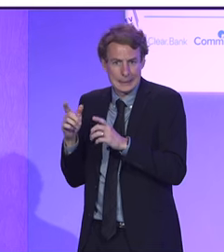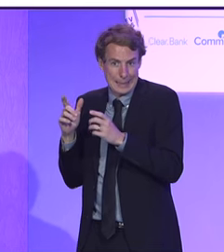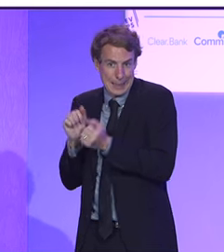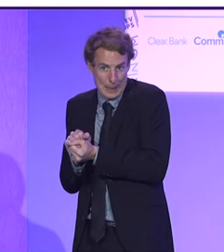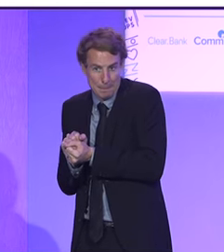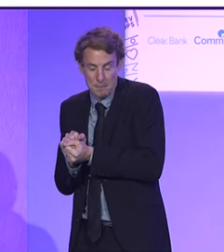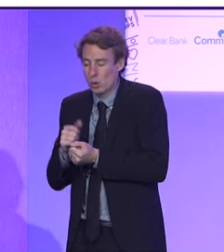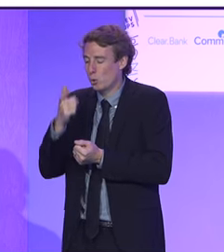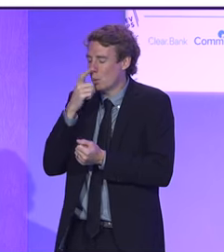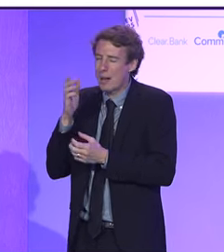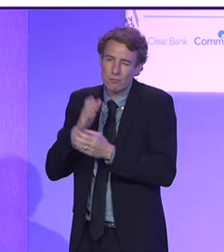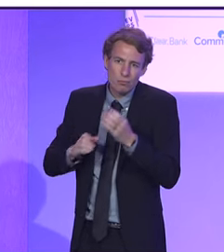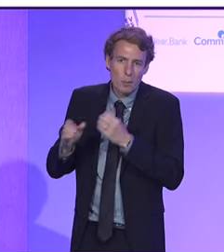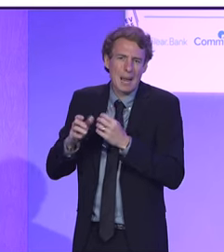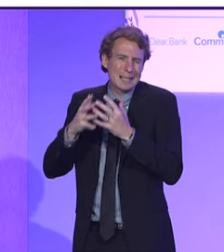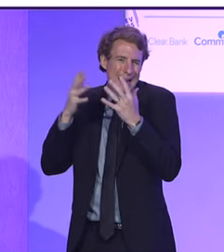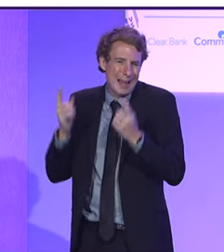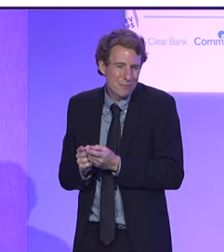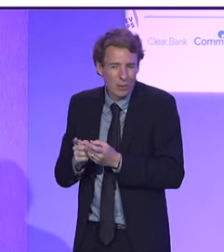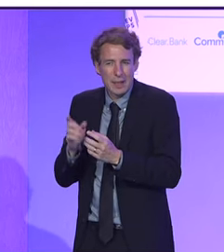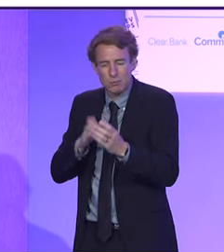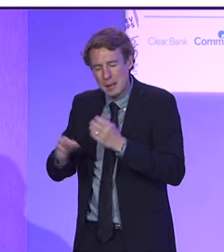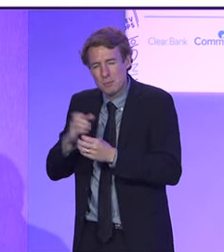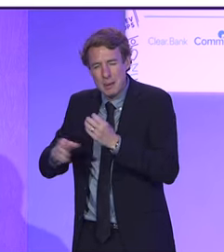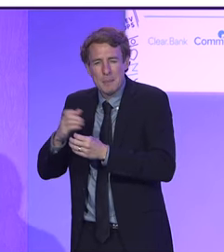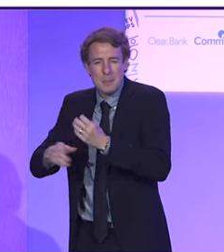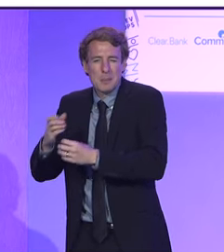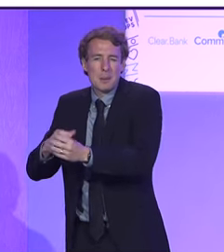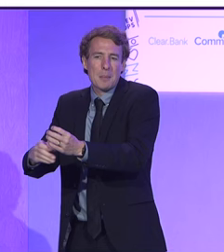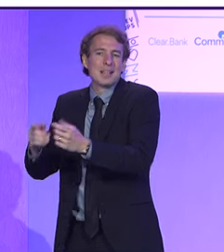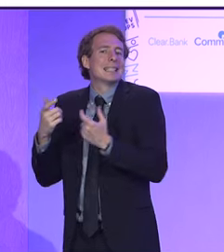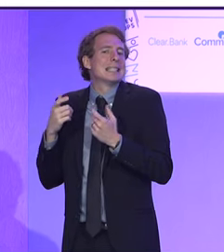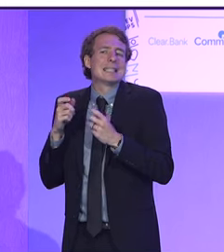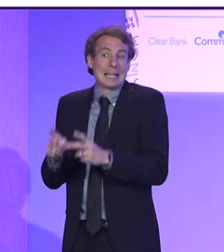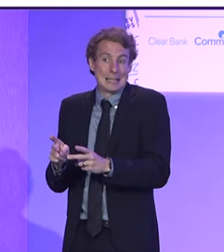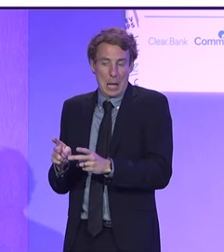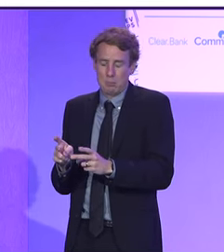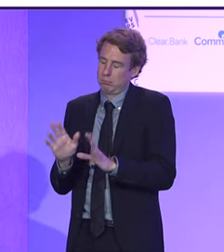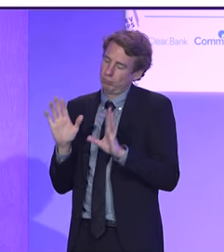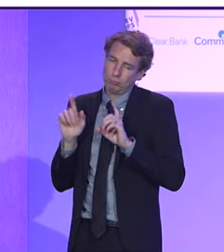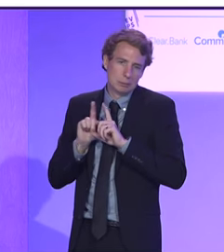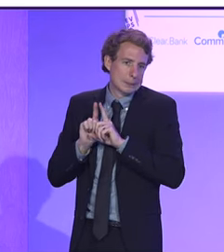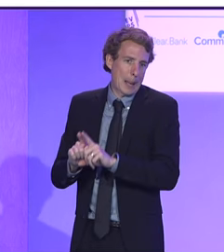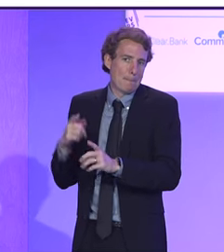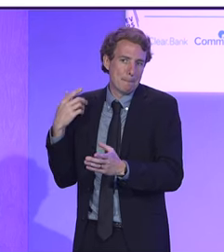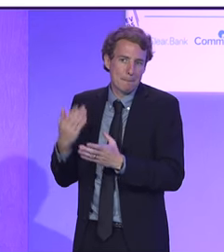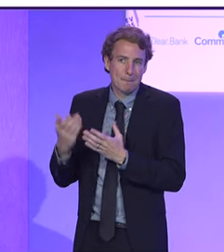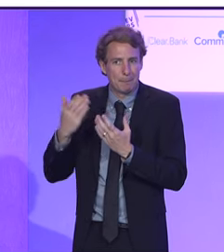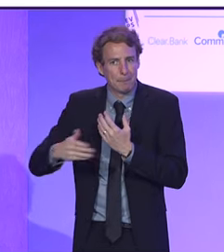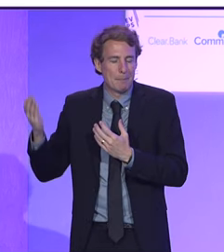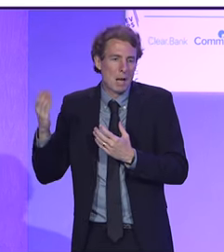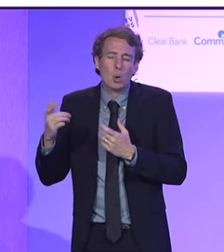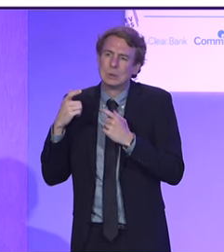system. So a systems thinker would say, yes, even after hundreds of years, it's still Theseus' ship. Oh,